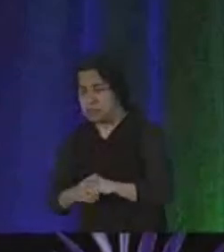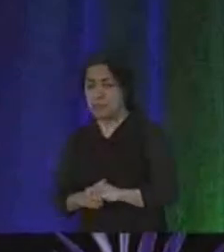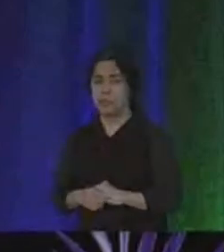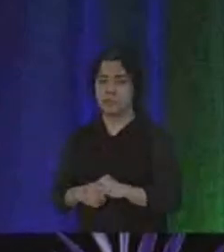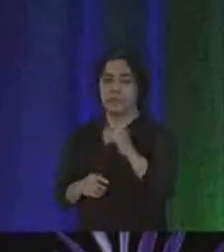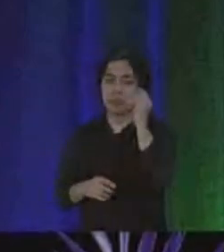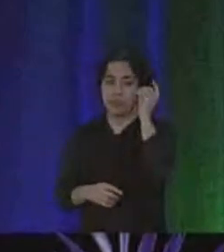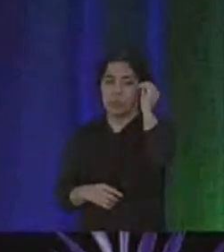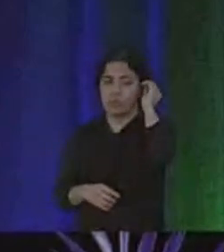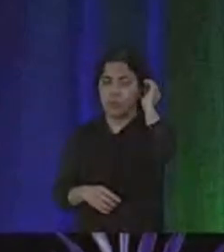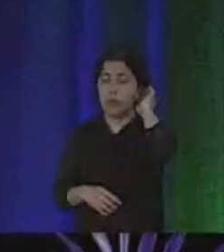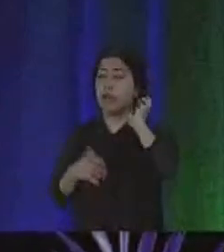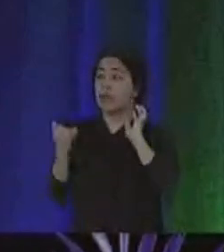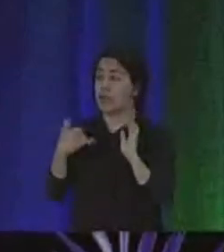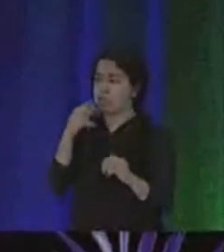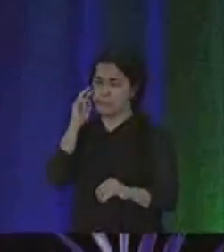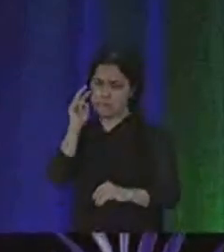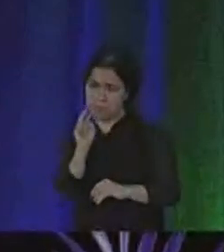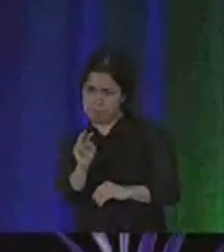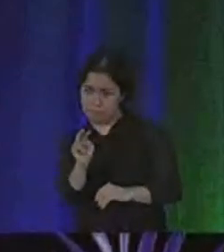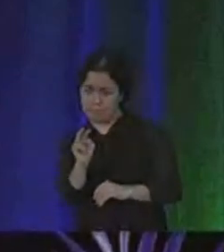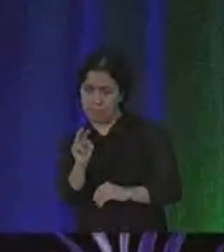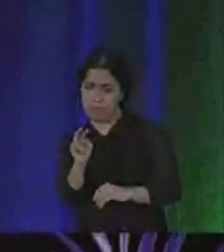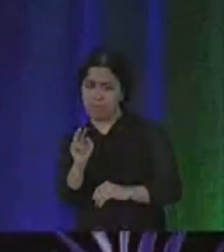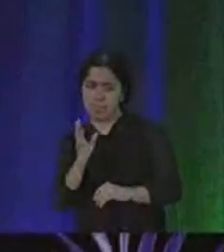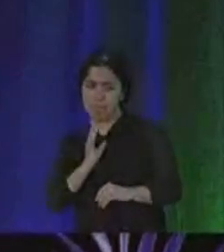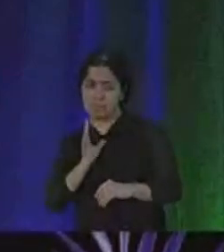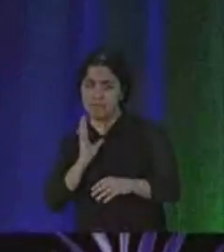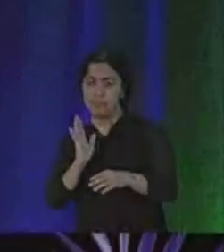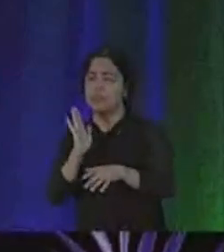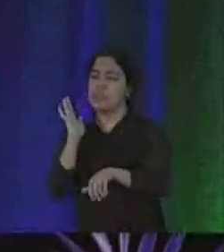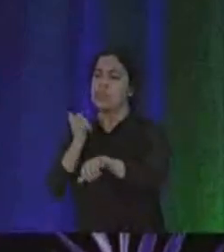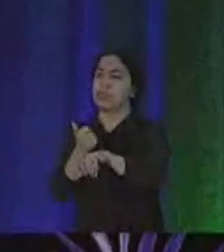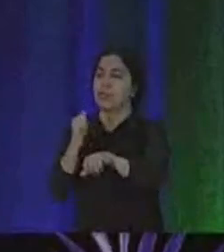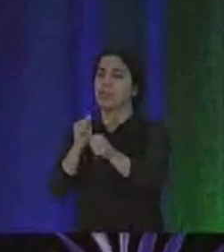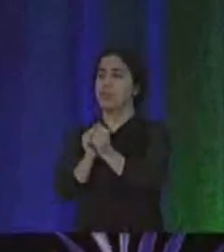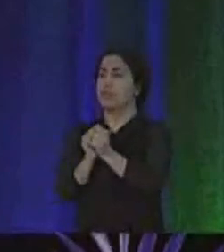They're here. And let's set them up with like the recipe